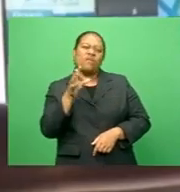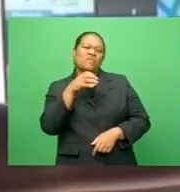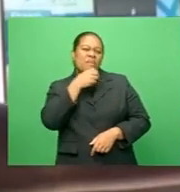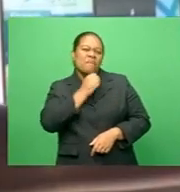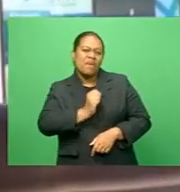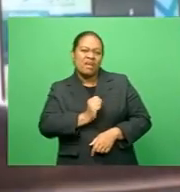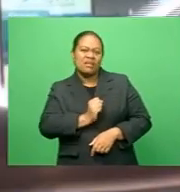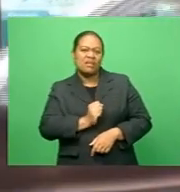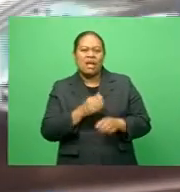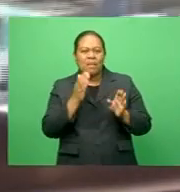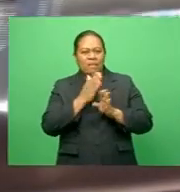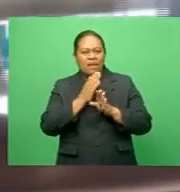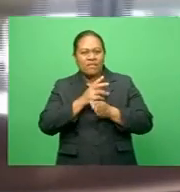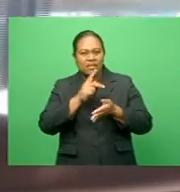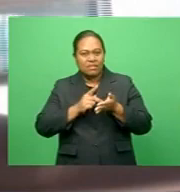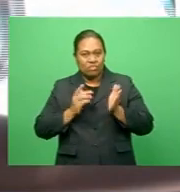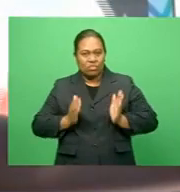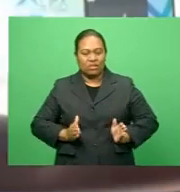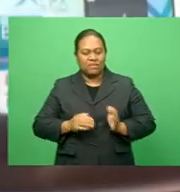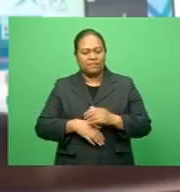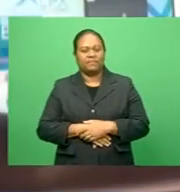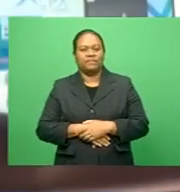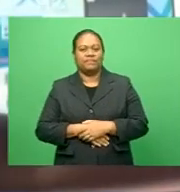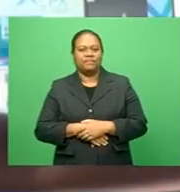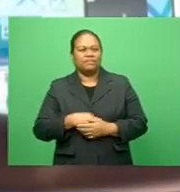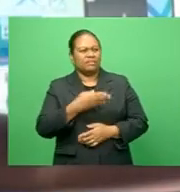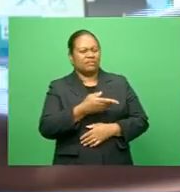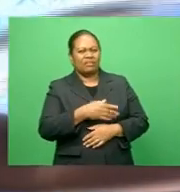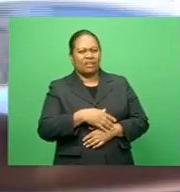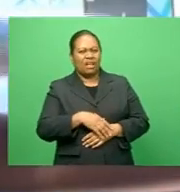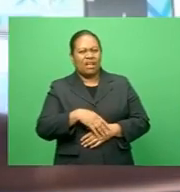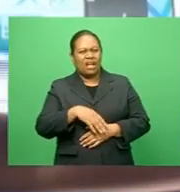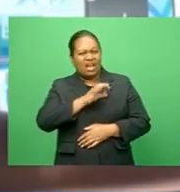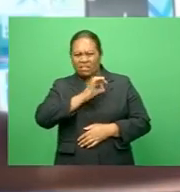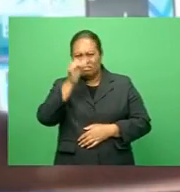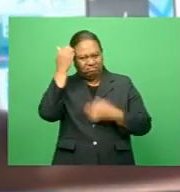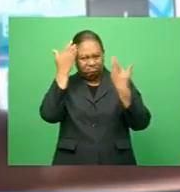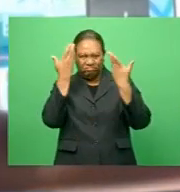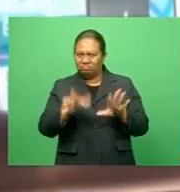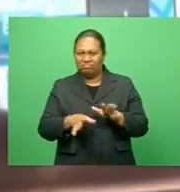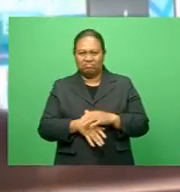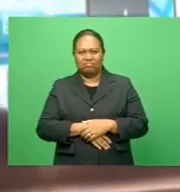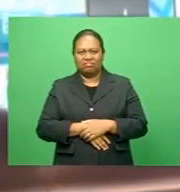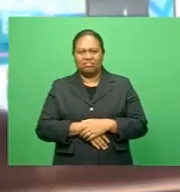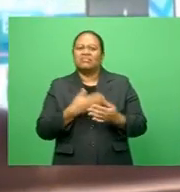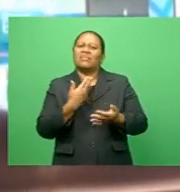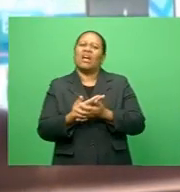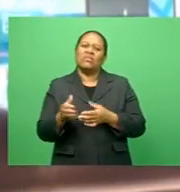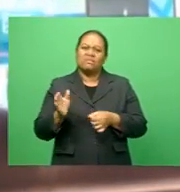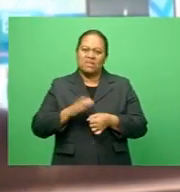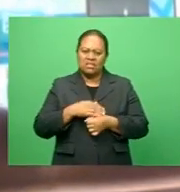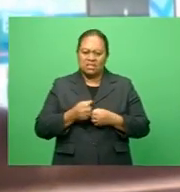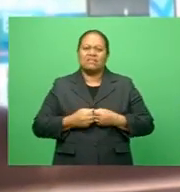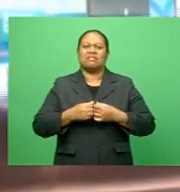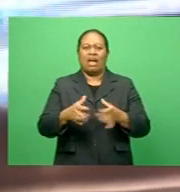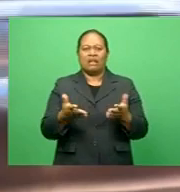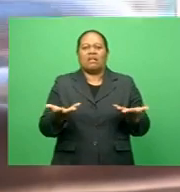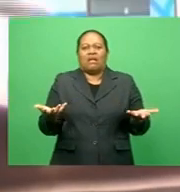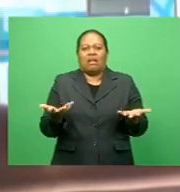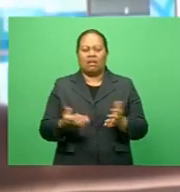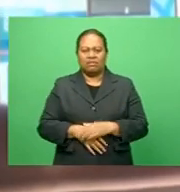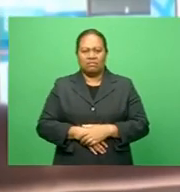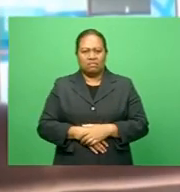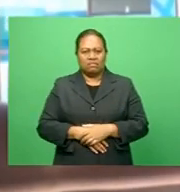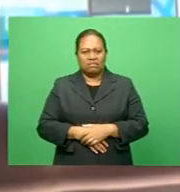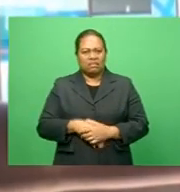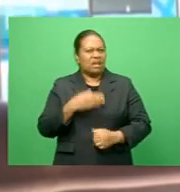I had prostate cancer, but I'm not much aware about how it's formed and like I don't know much